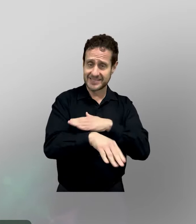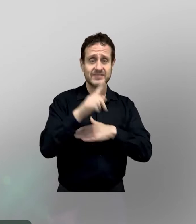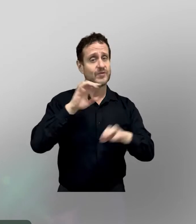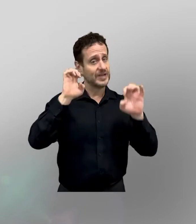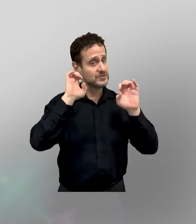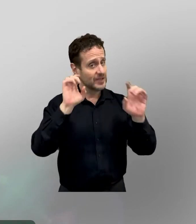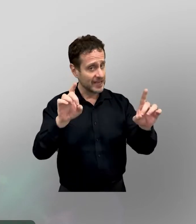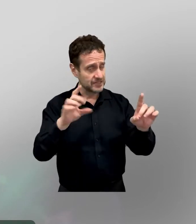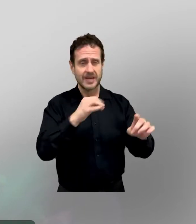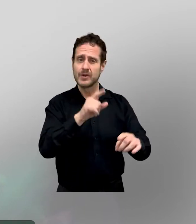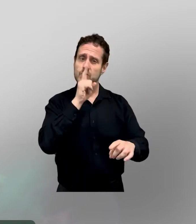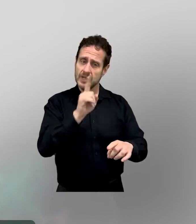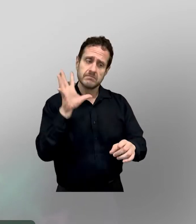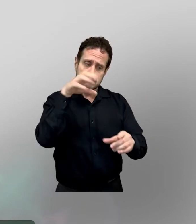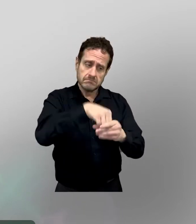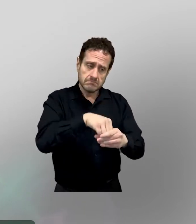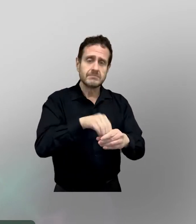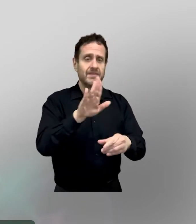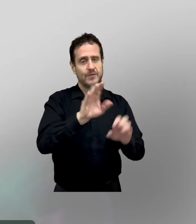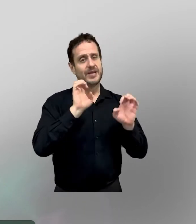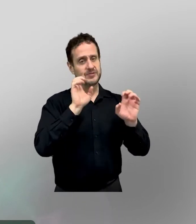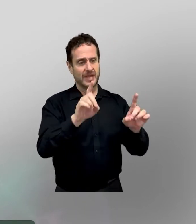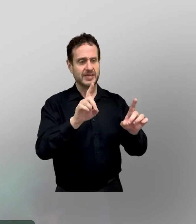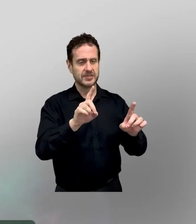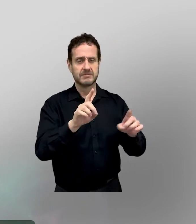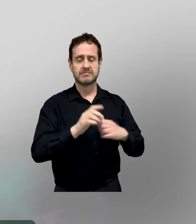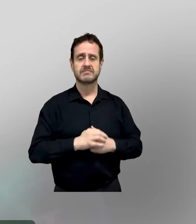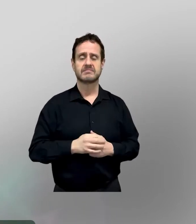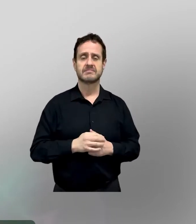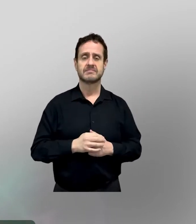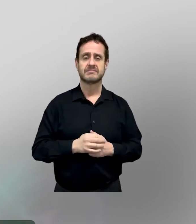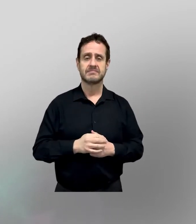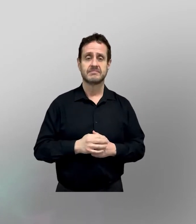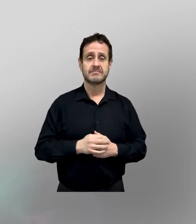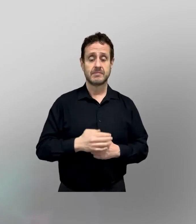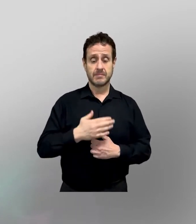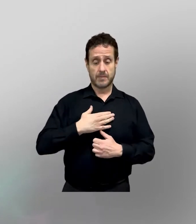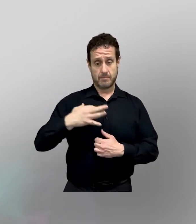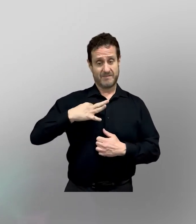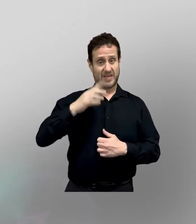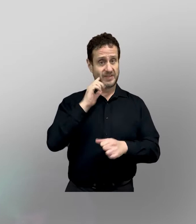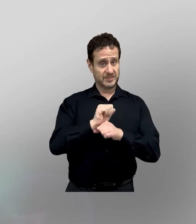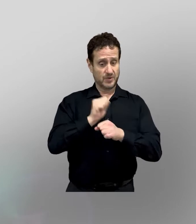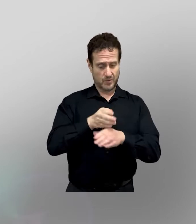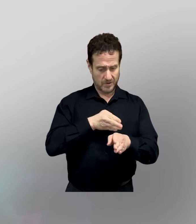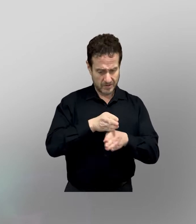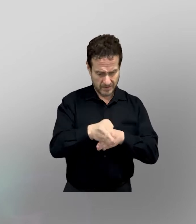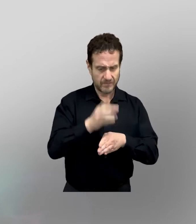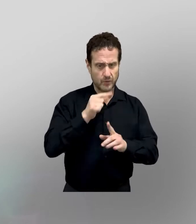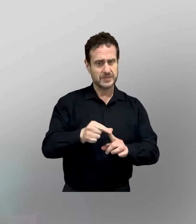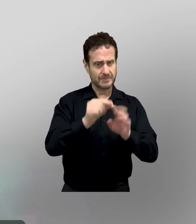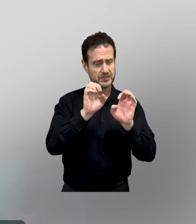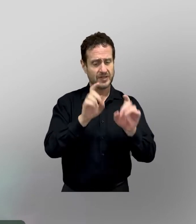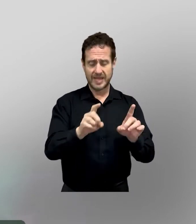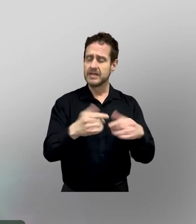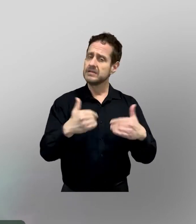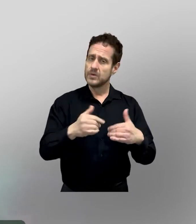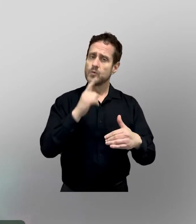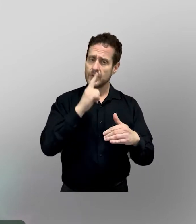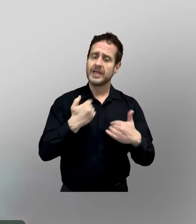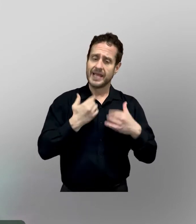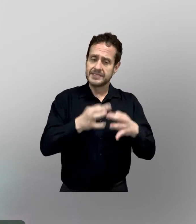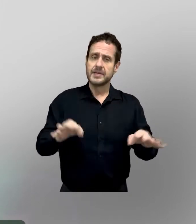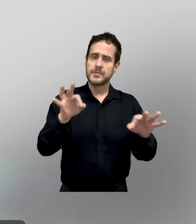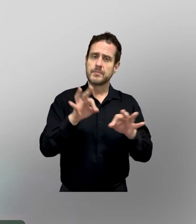meaningful access to their education and really participate in their education. The pro bono work in this area can make